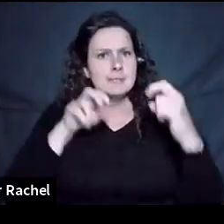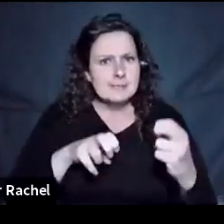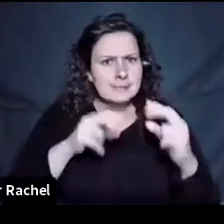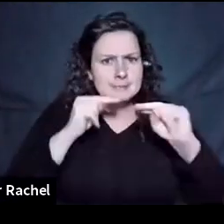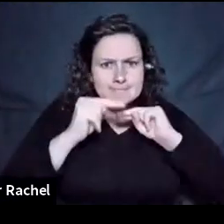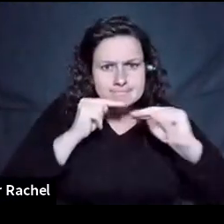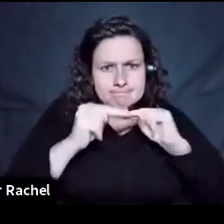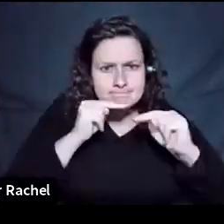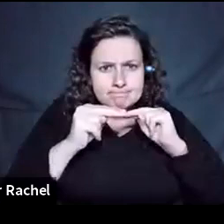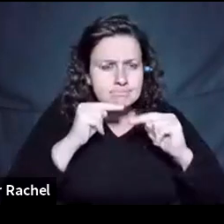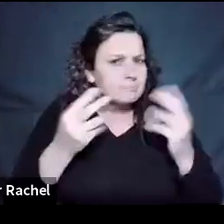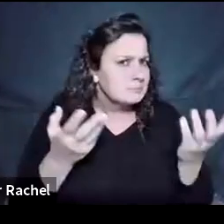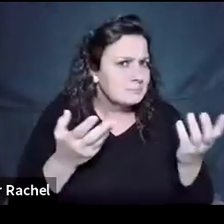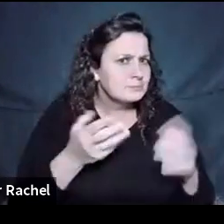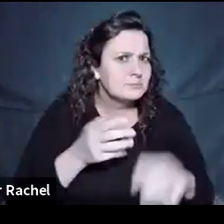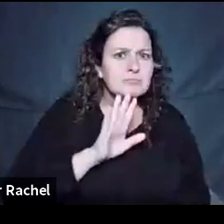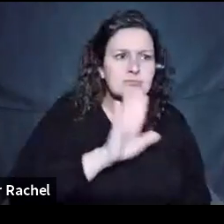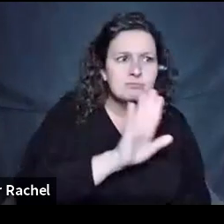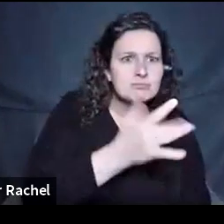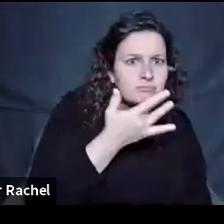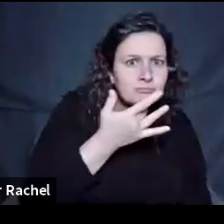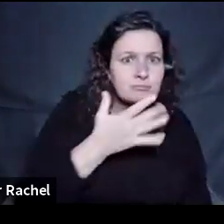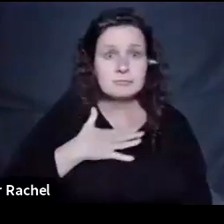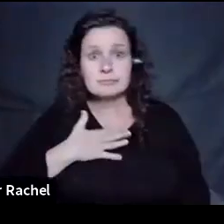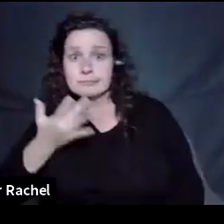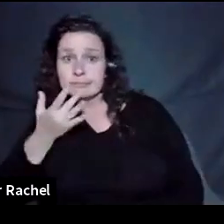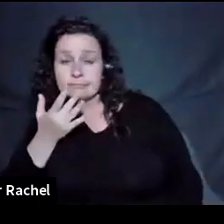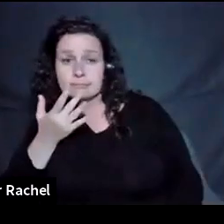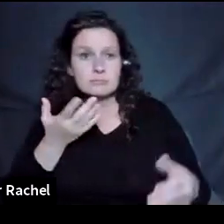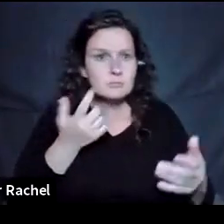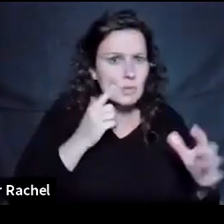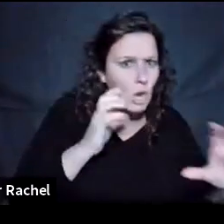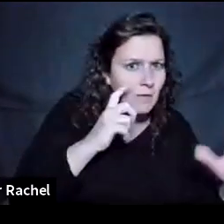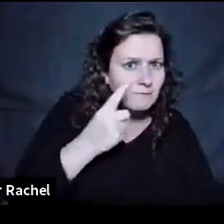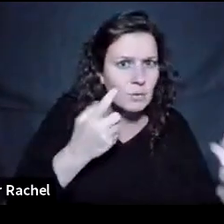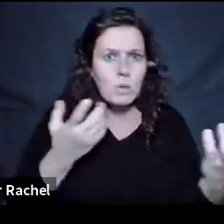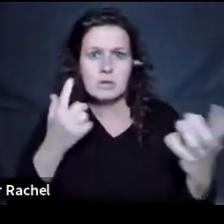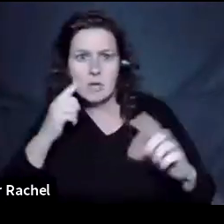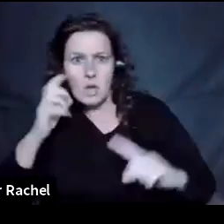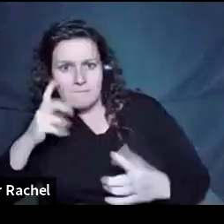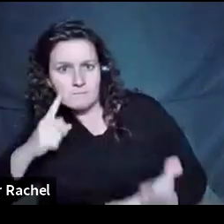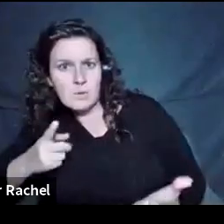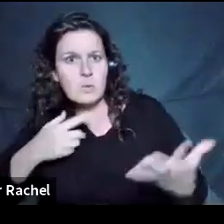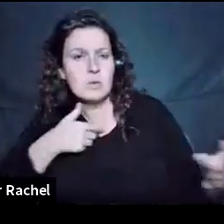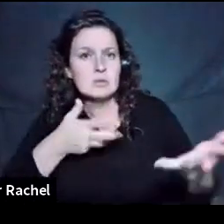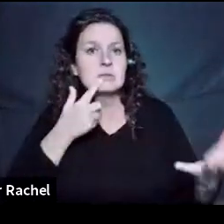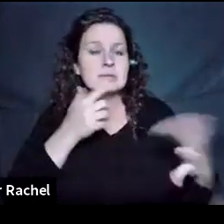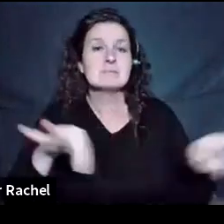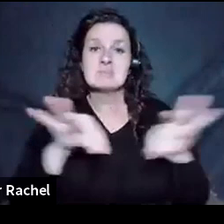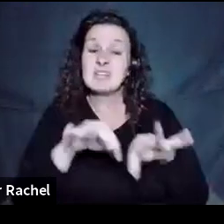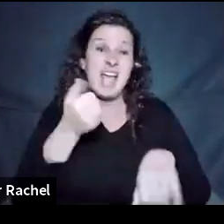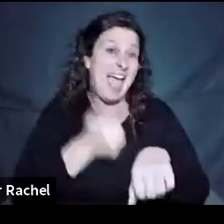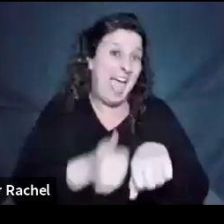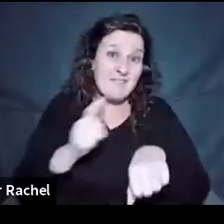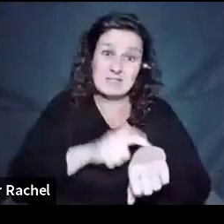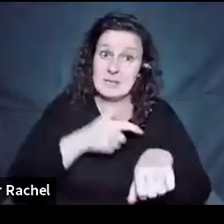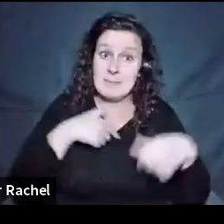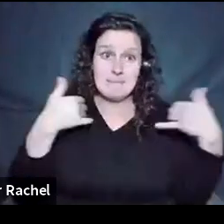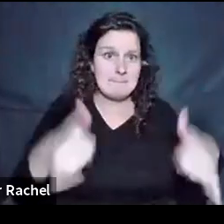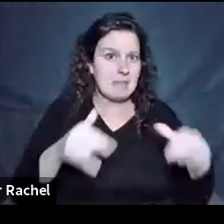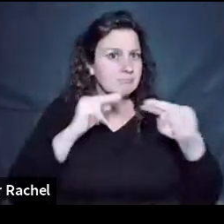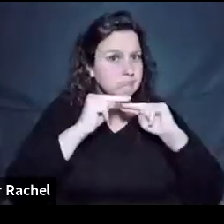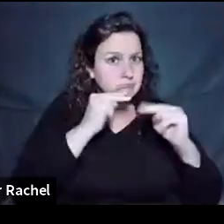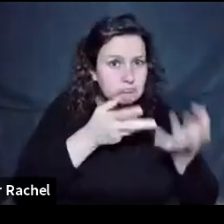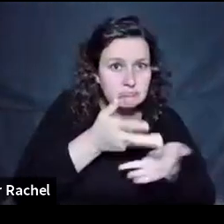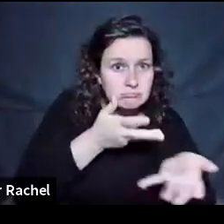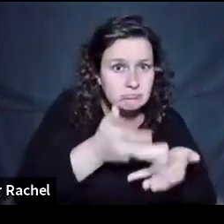where's everyone at and what is everyone looking for is super, super important. It's something that I do every time that I play, and it's something that I